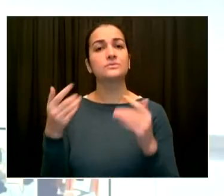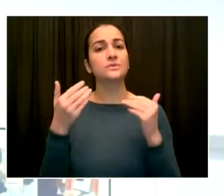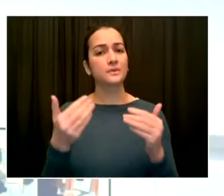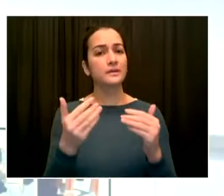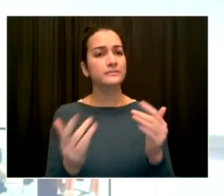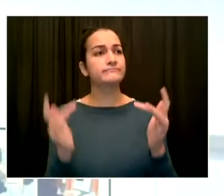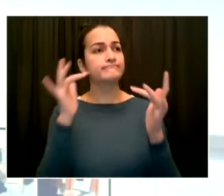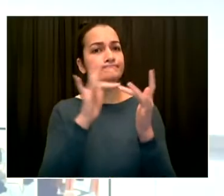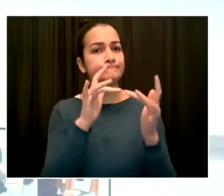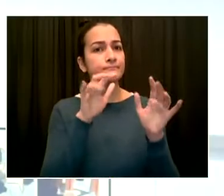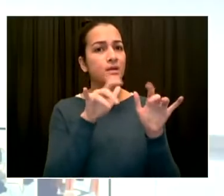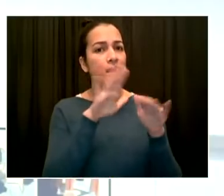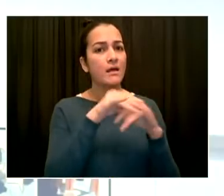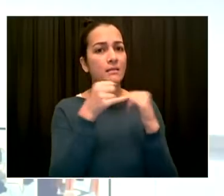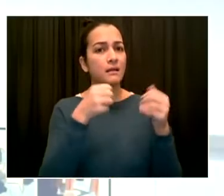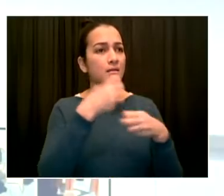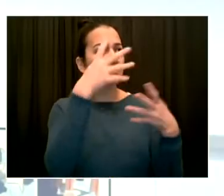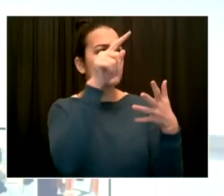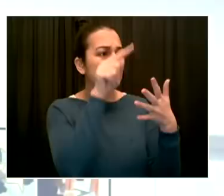testing. That's all at